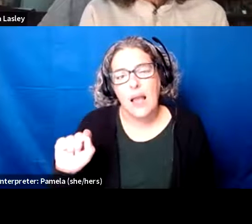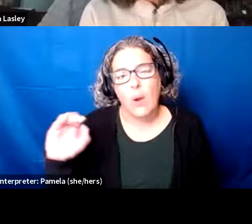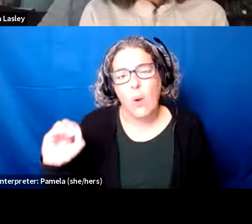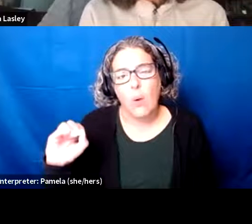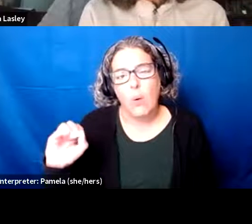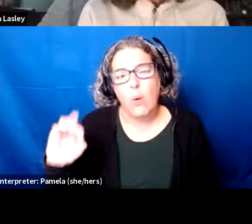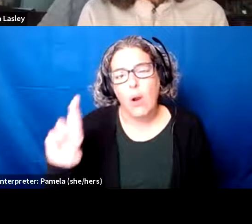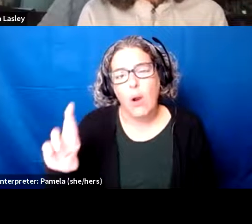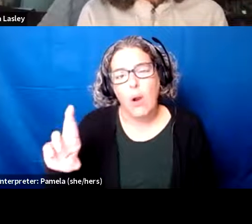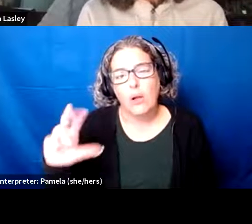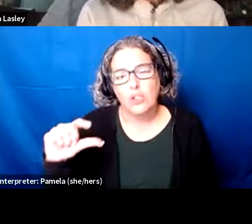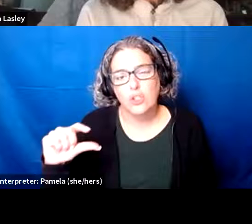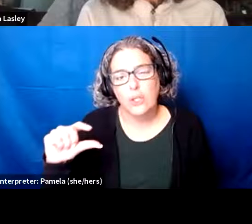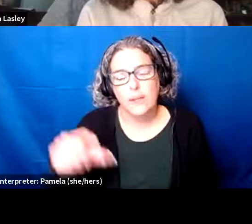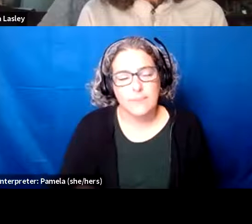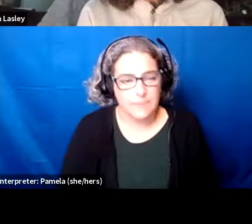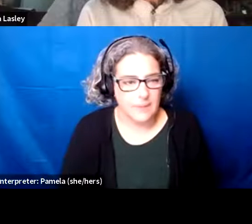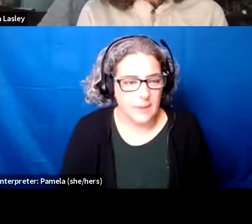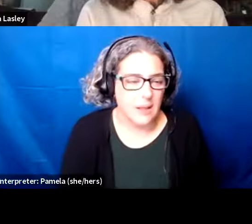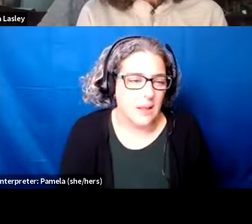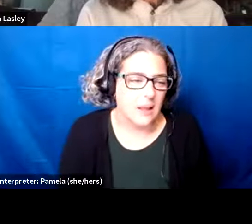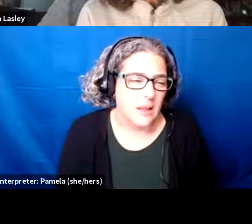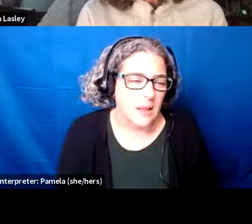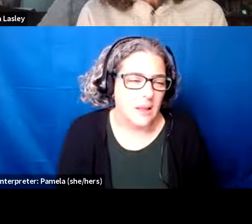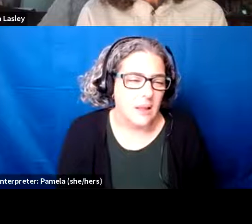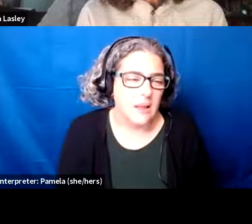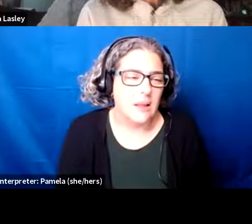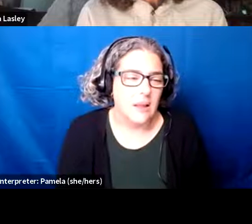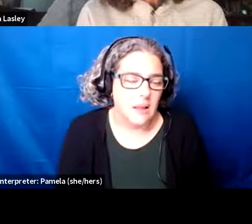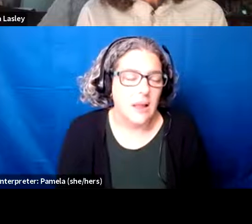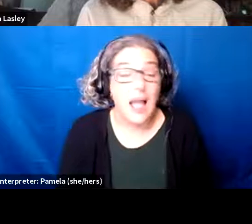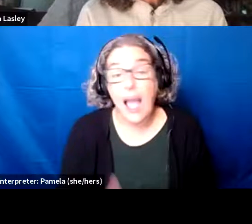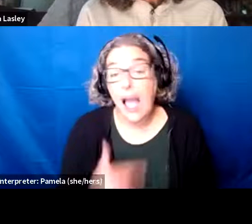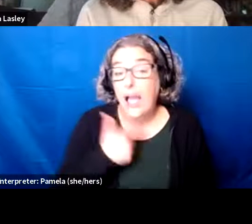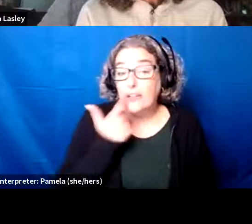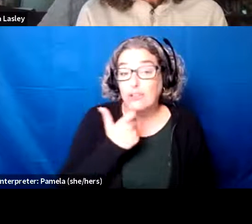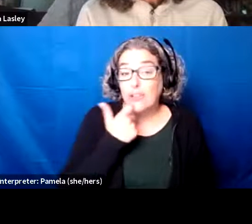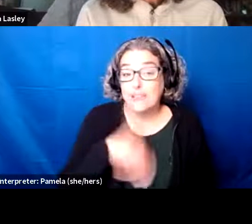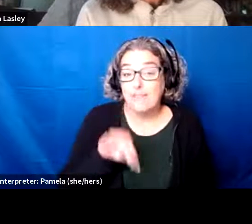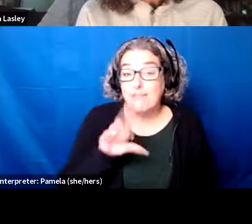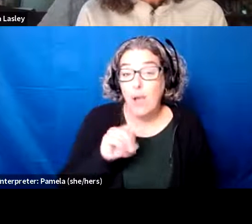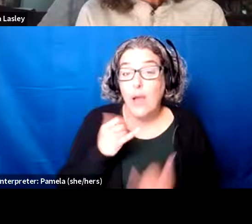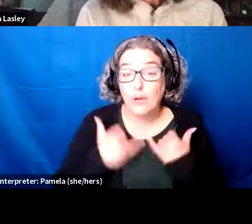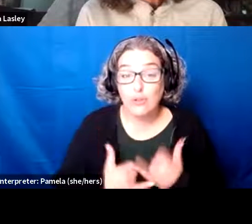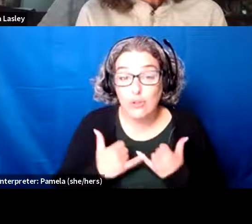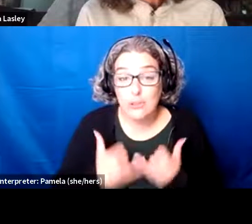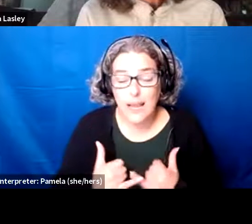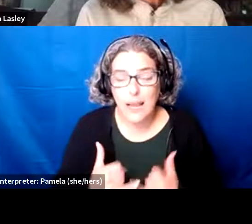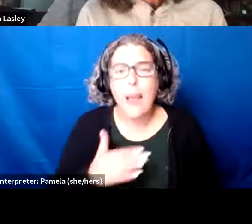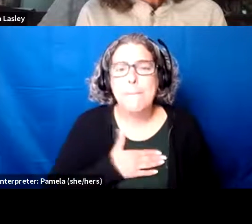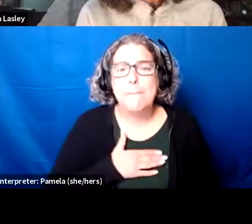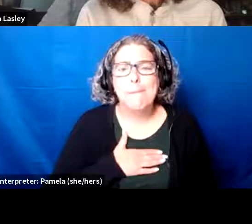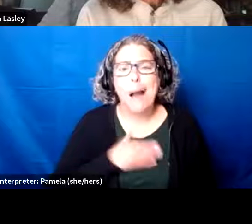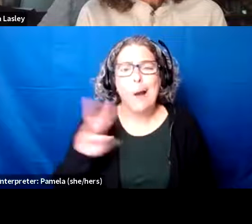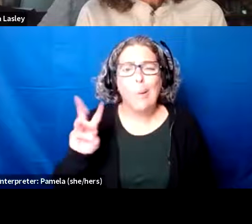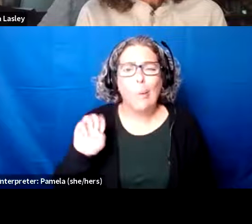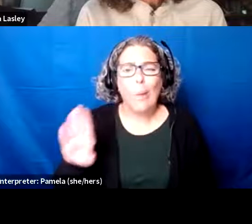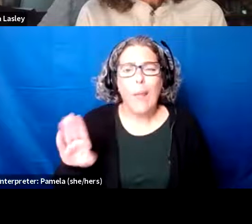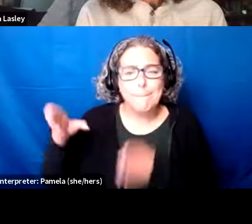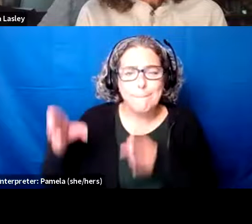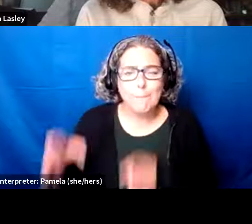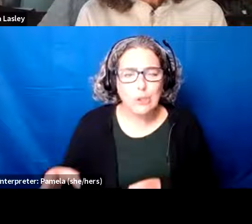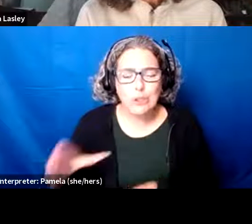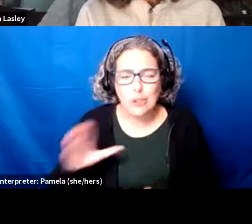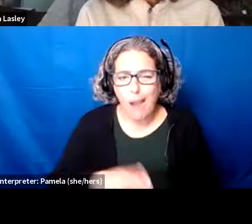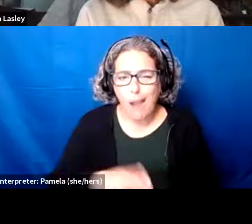www.nesilc.org. And I just found out today that my web person is on vacation, so